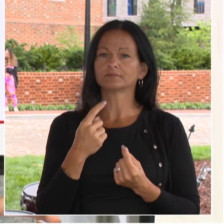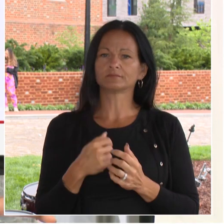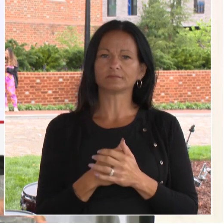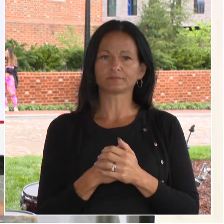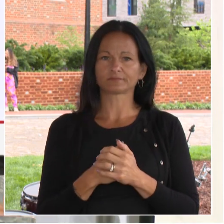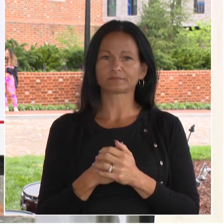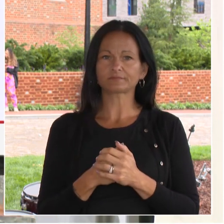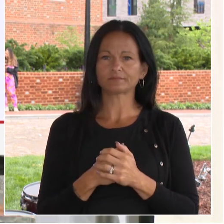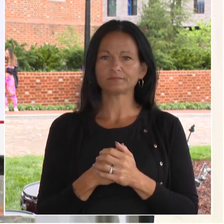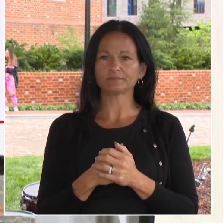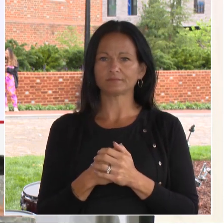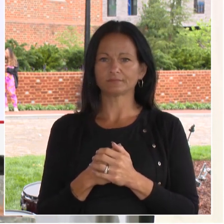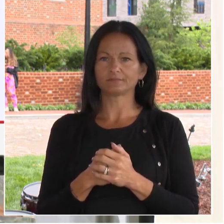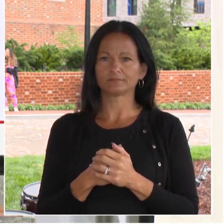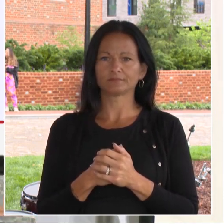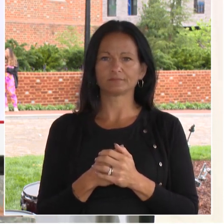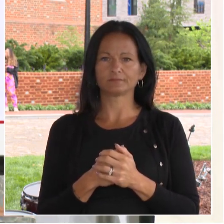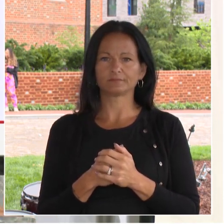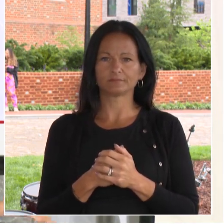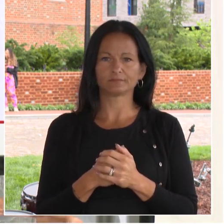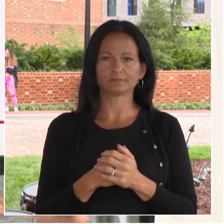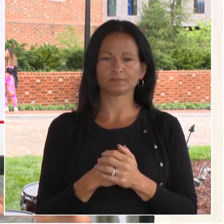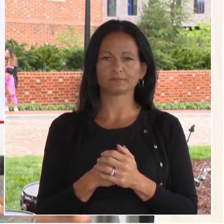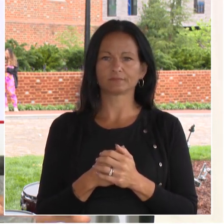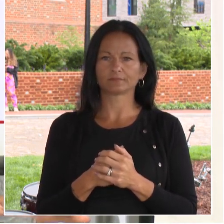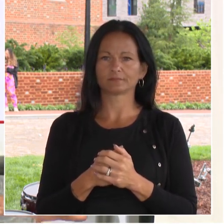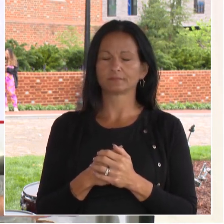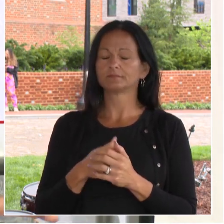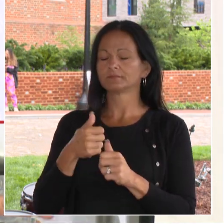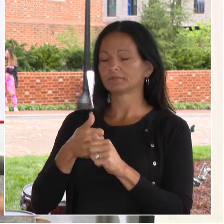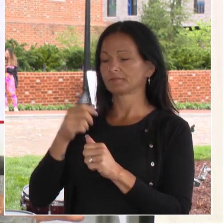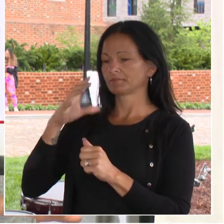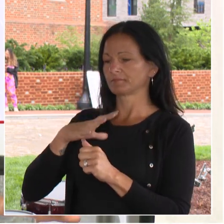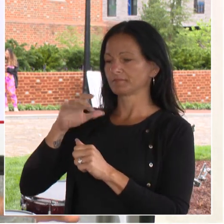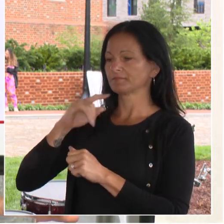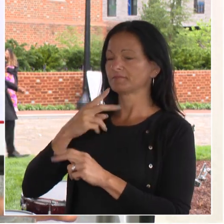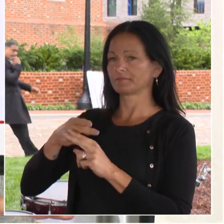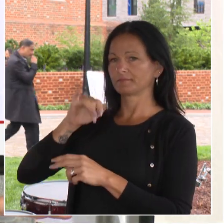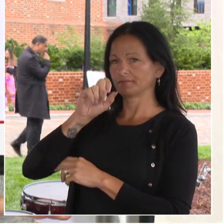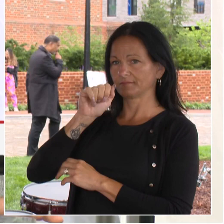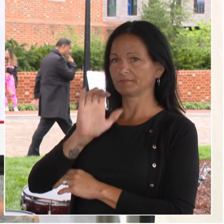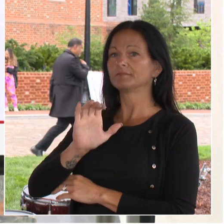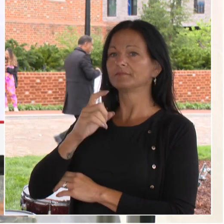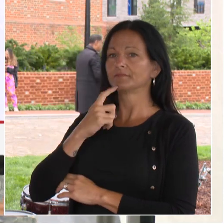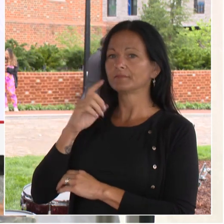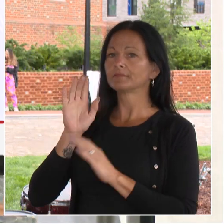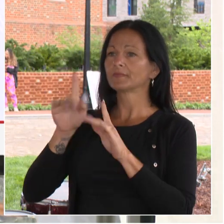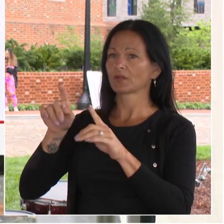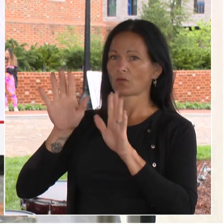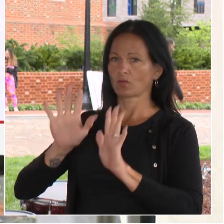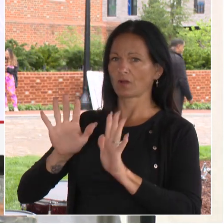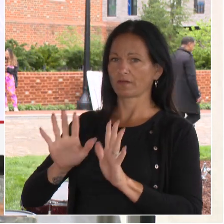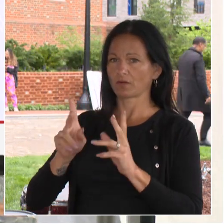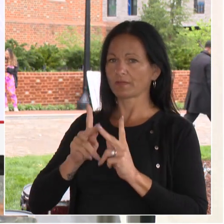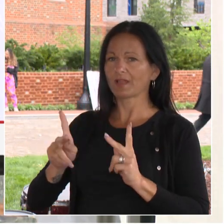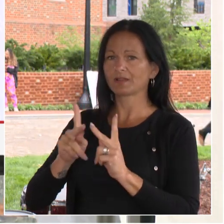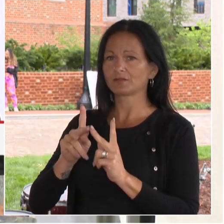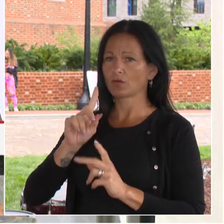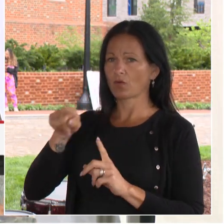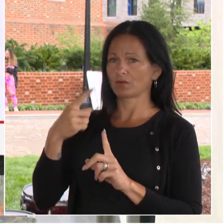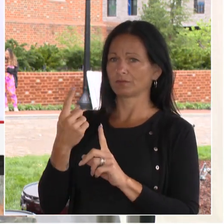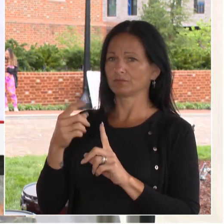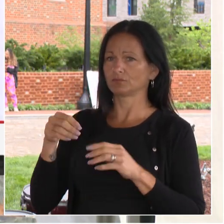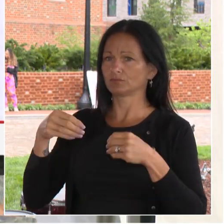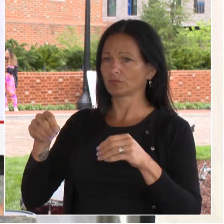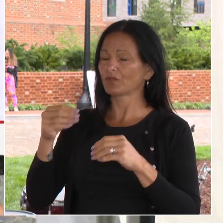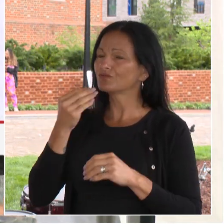how do we build a place? How do we attract this incredible, not only grocery store, but an incredible employer? So we're going to hear from